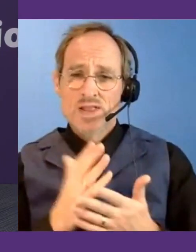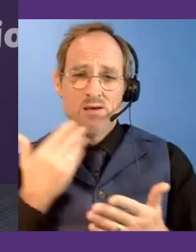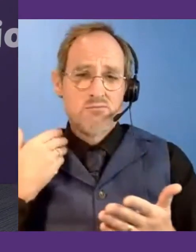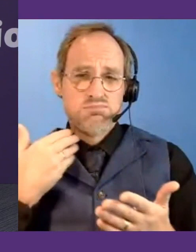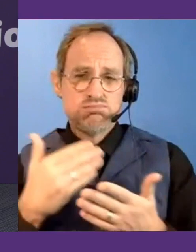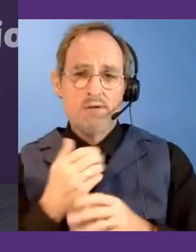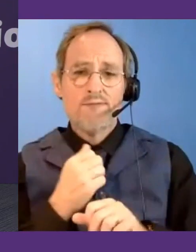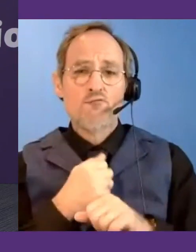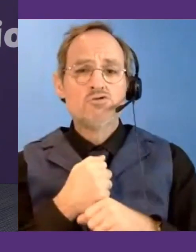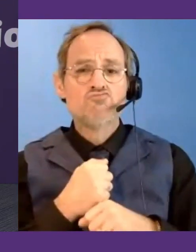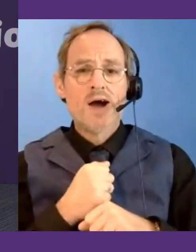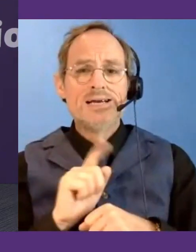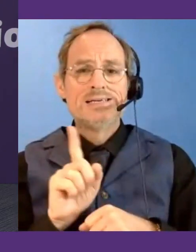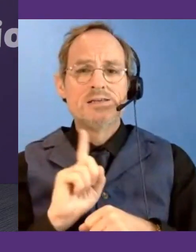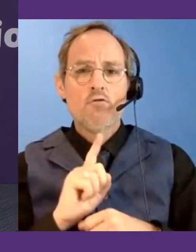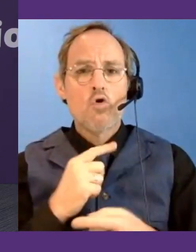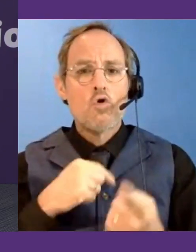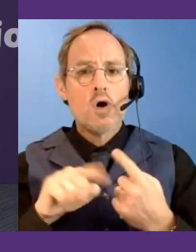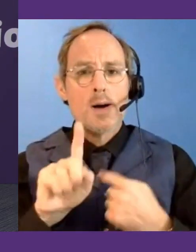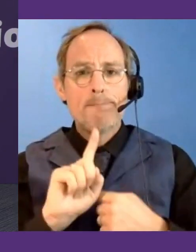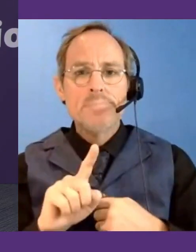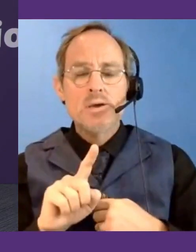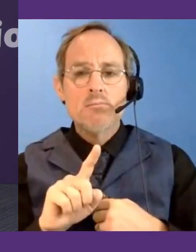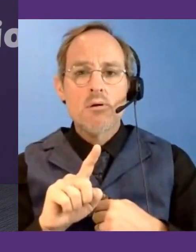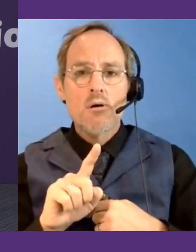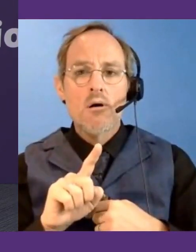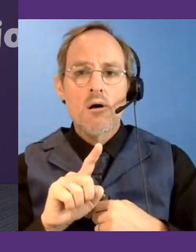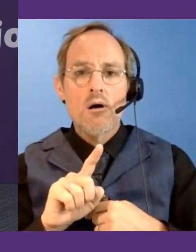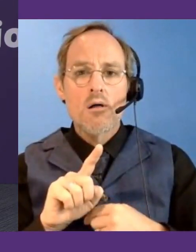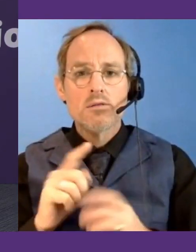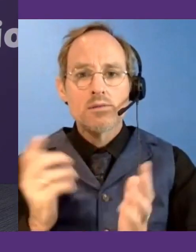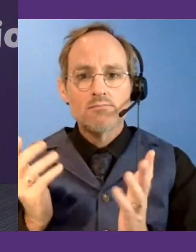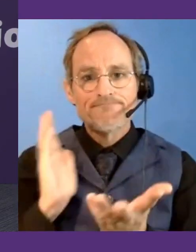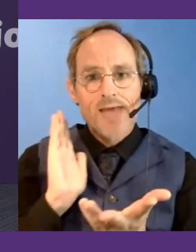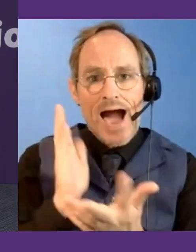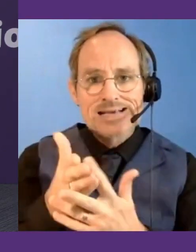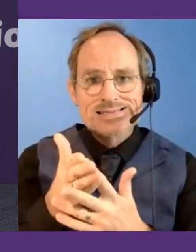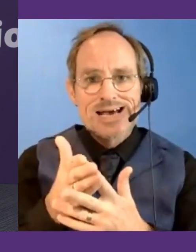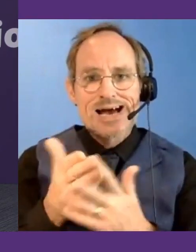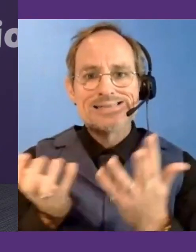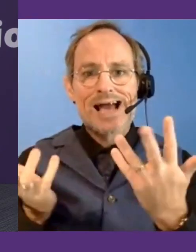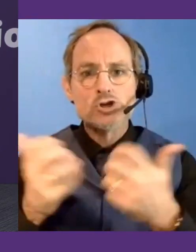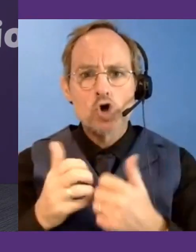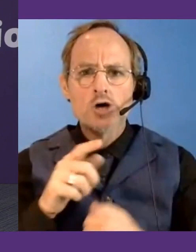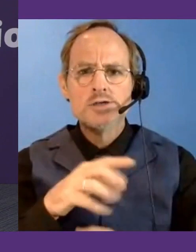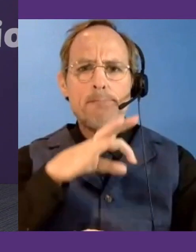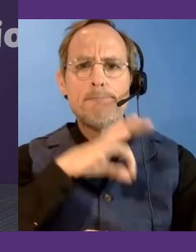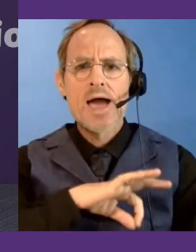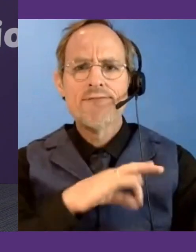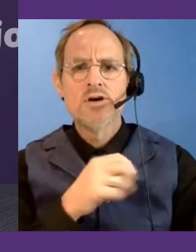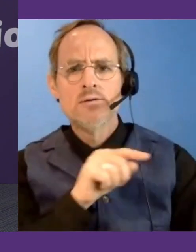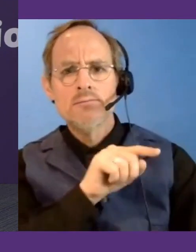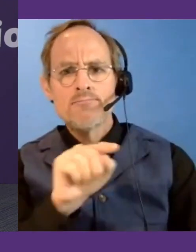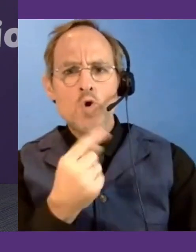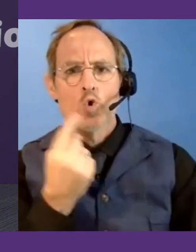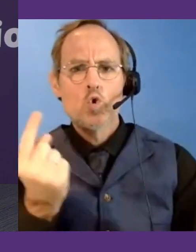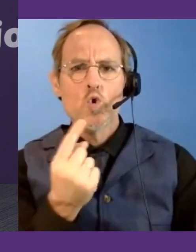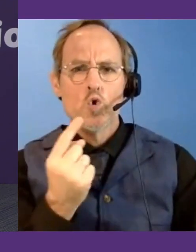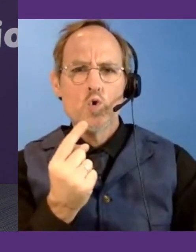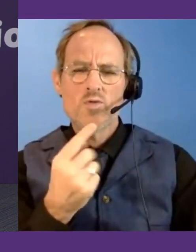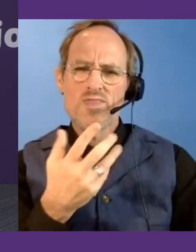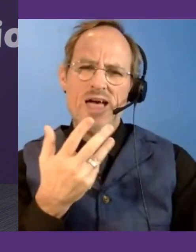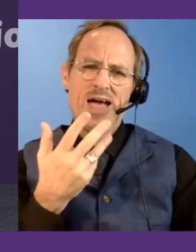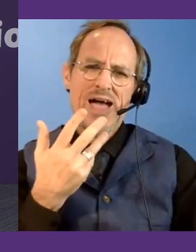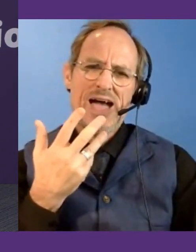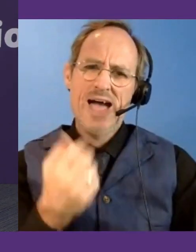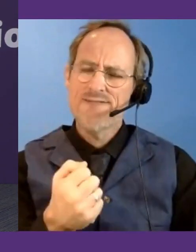who stand to gain the most from access to technology quite often have, fairly insurmountable hurdles.